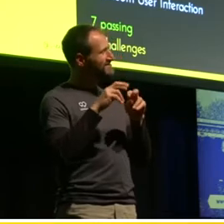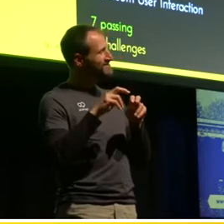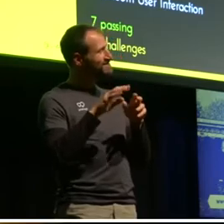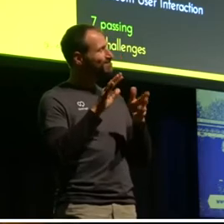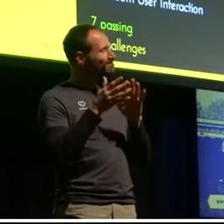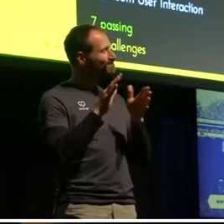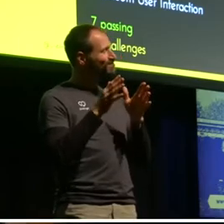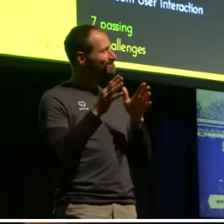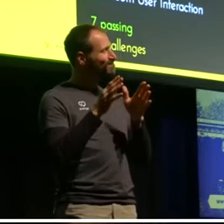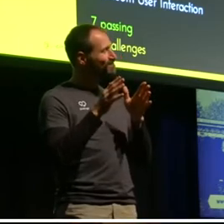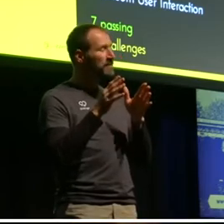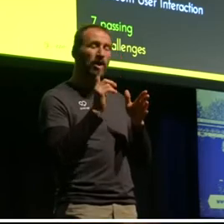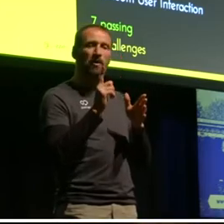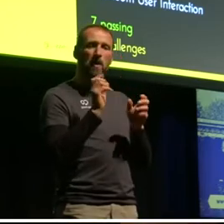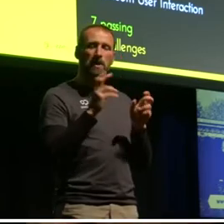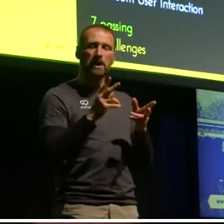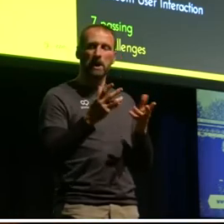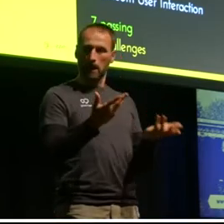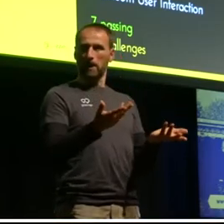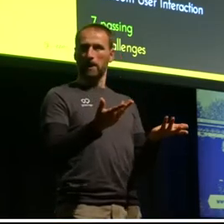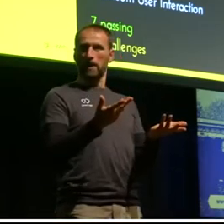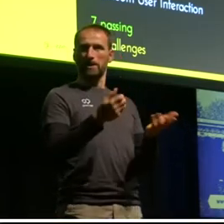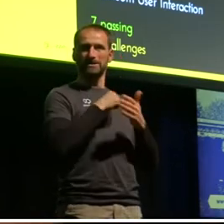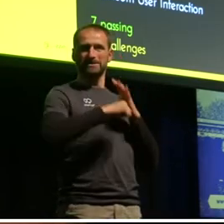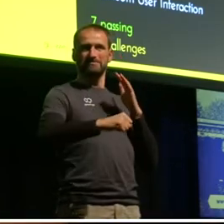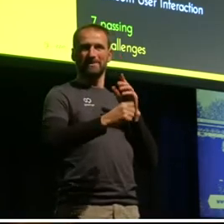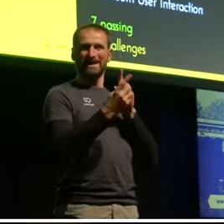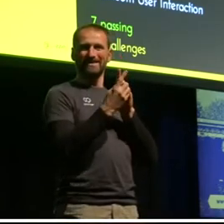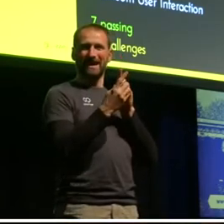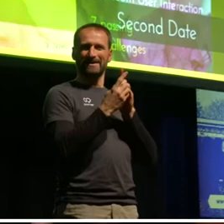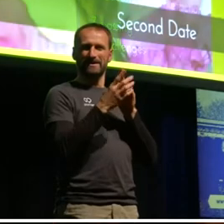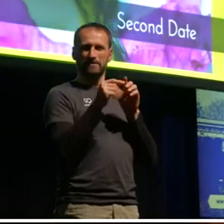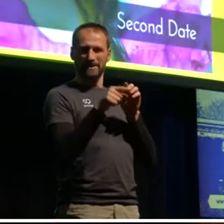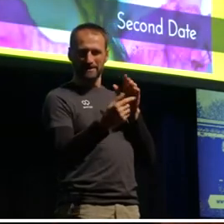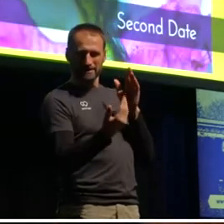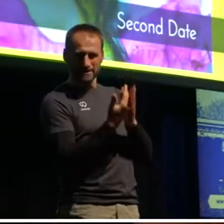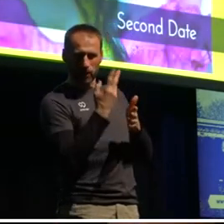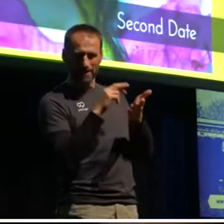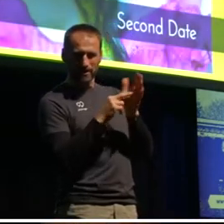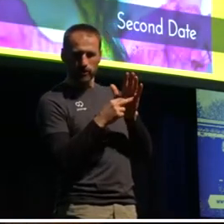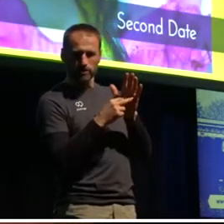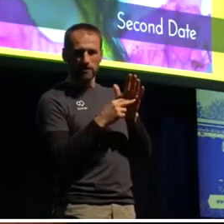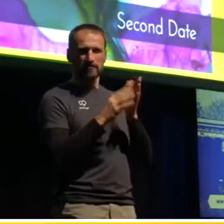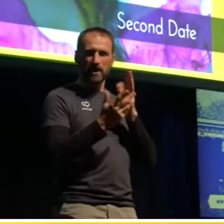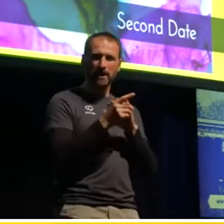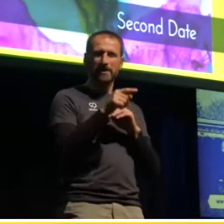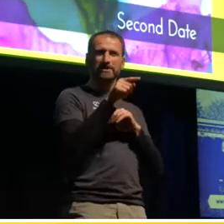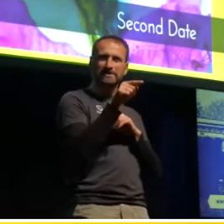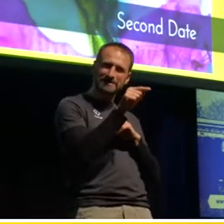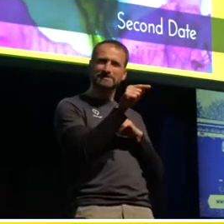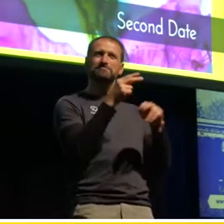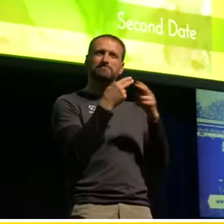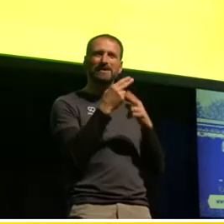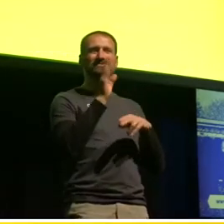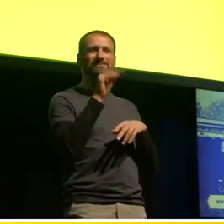nice. So after this speed dating thing, this might be someone for a second date. So